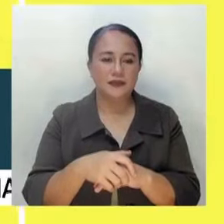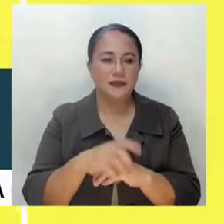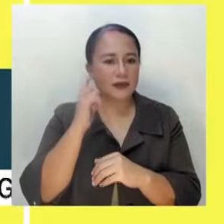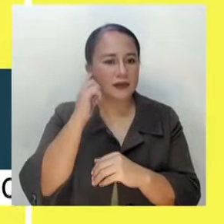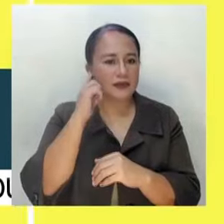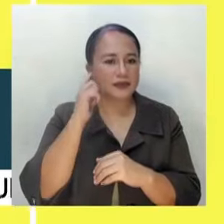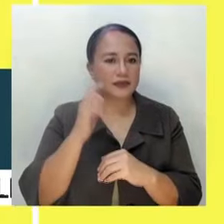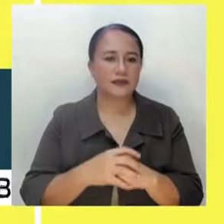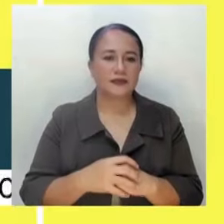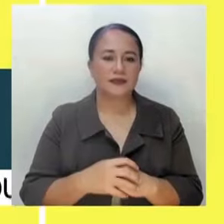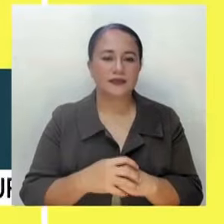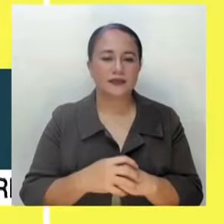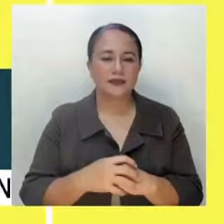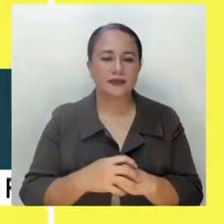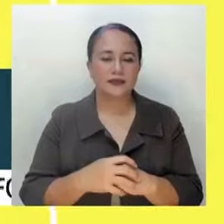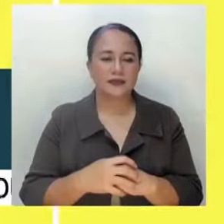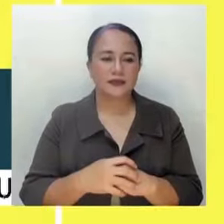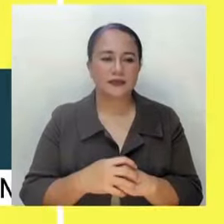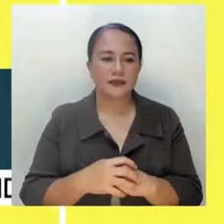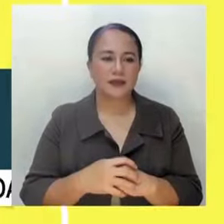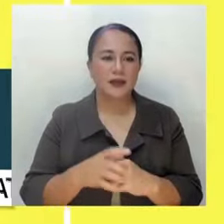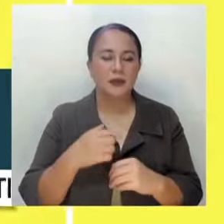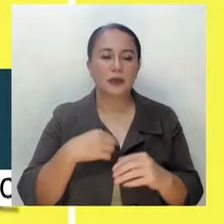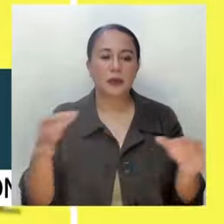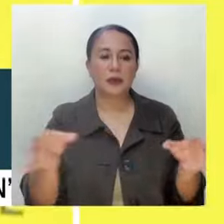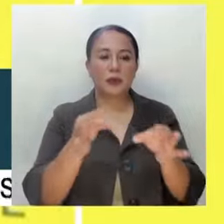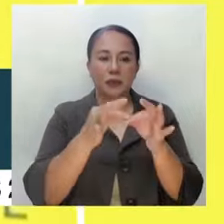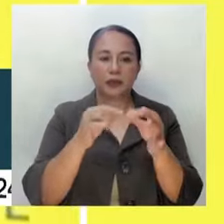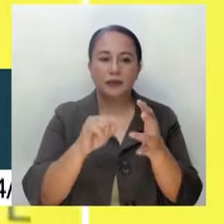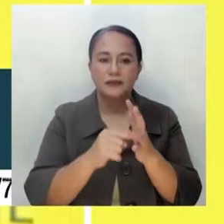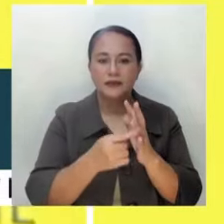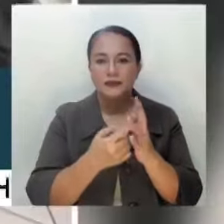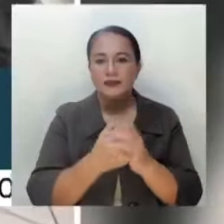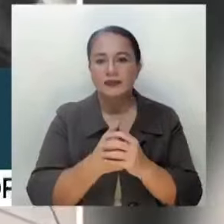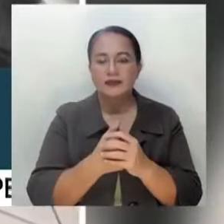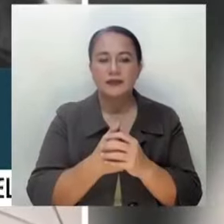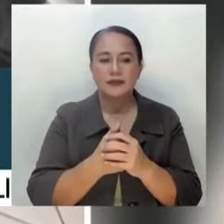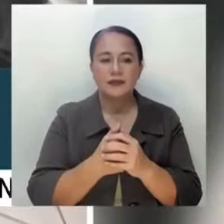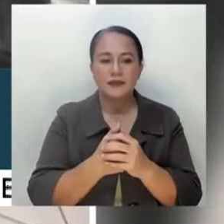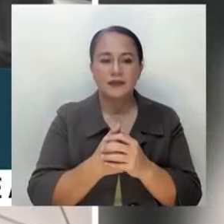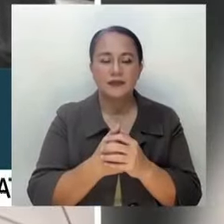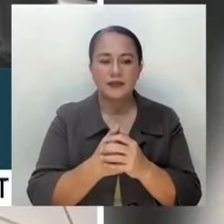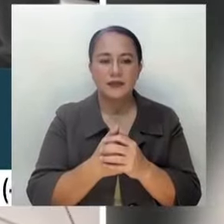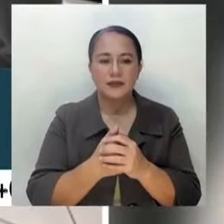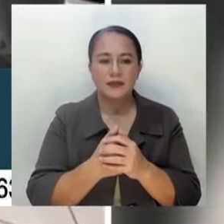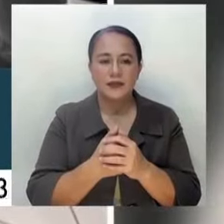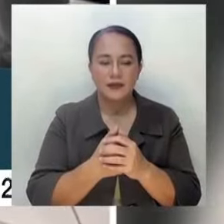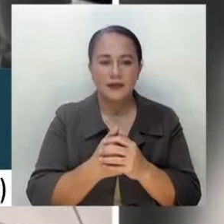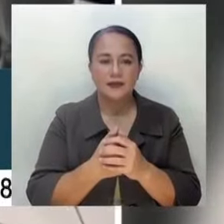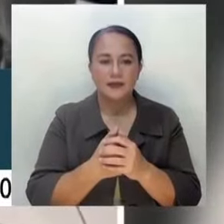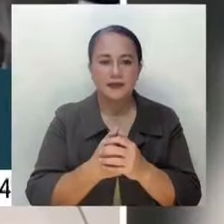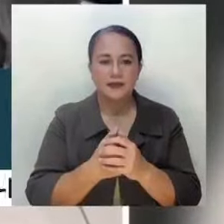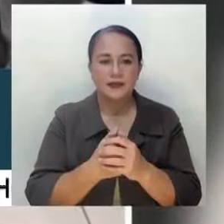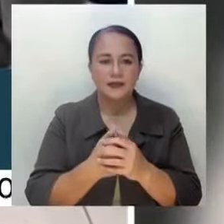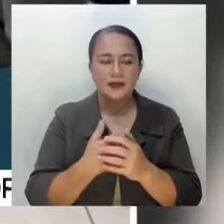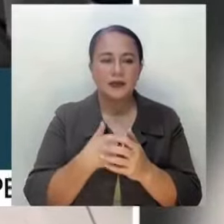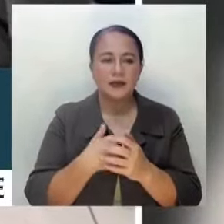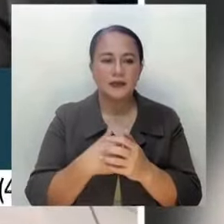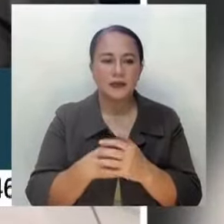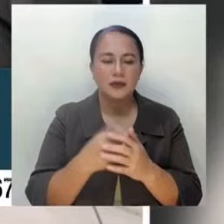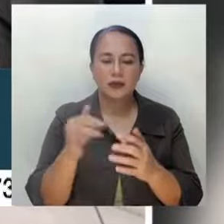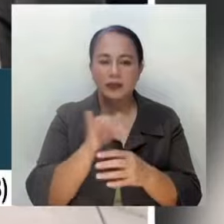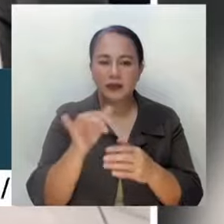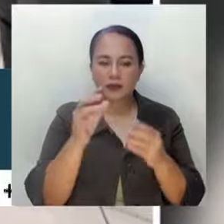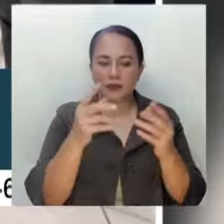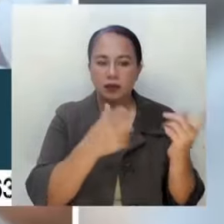9 masses, face masks will be distributed on Villalobos Street before entering the church. They will also enforce